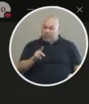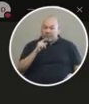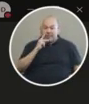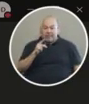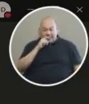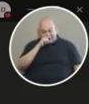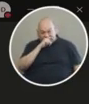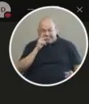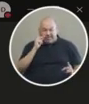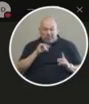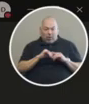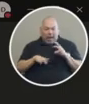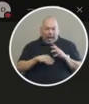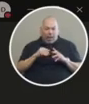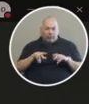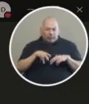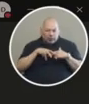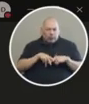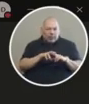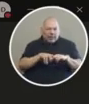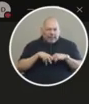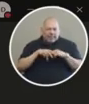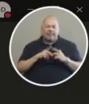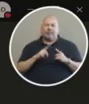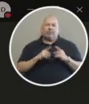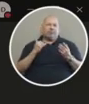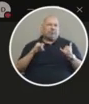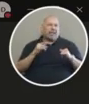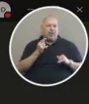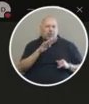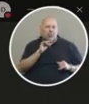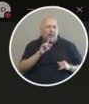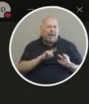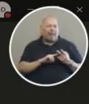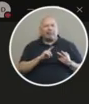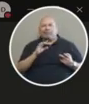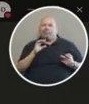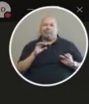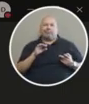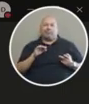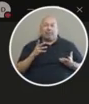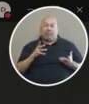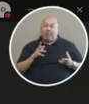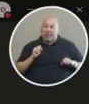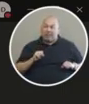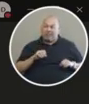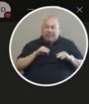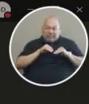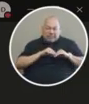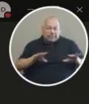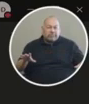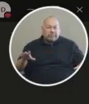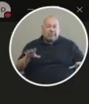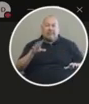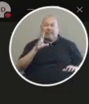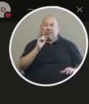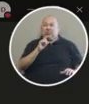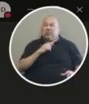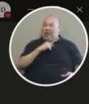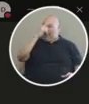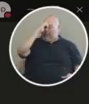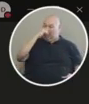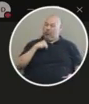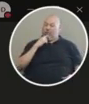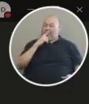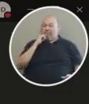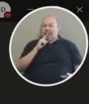seen people out on the swings, out using them when they're out potentially spreading this virus. So I really